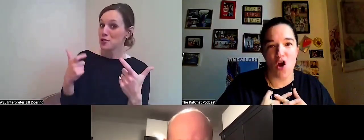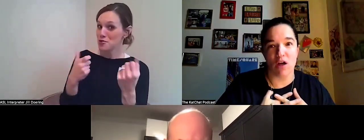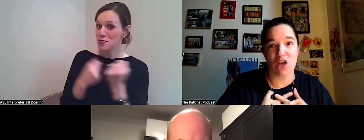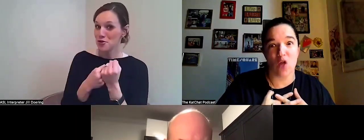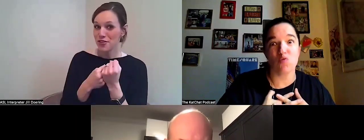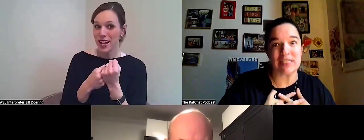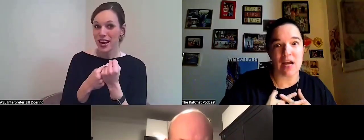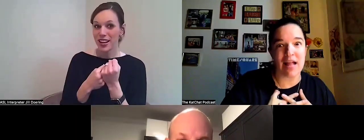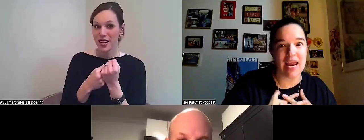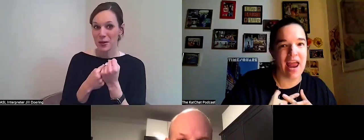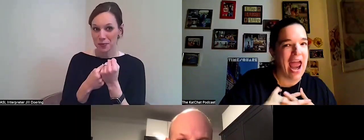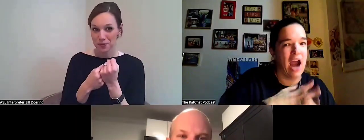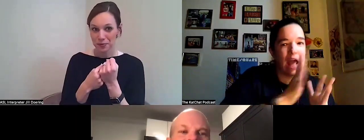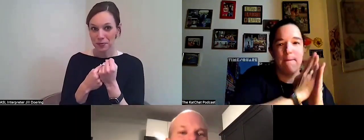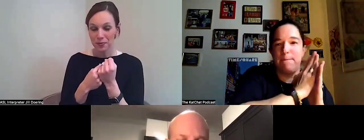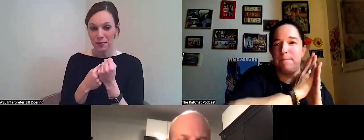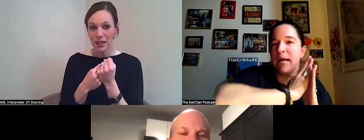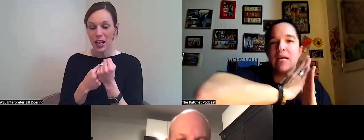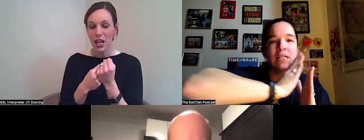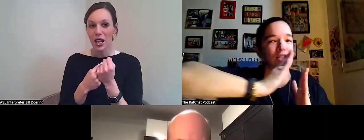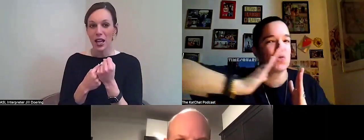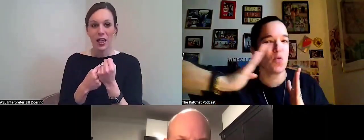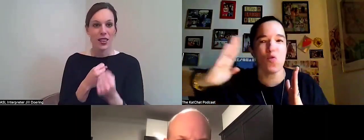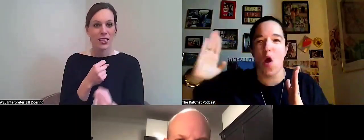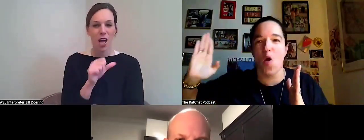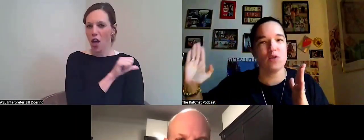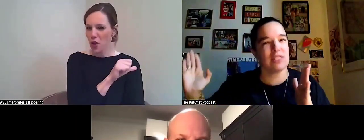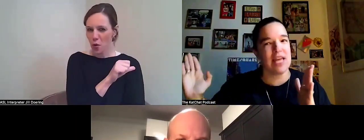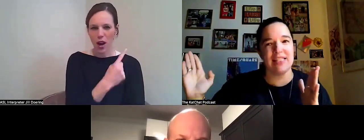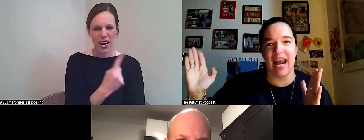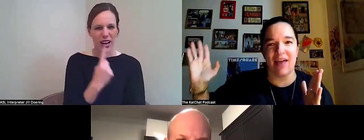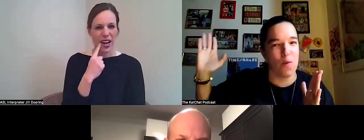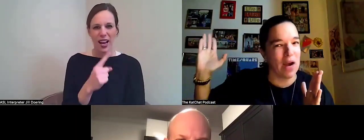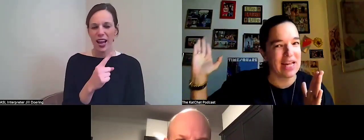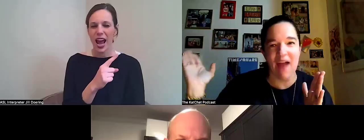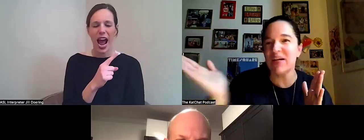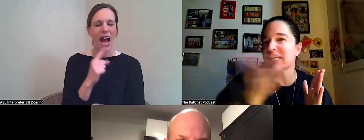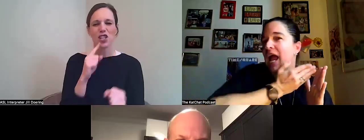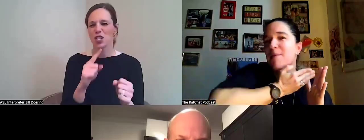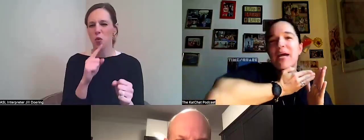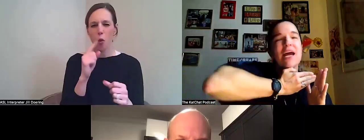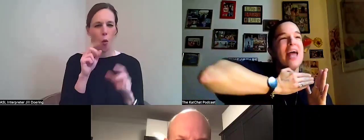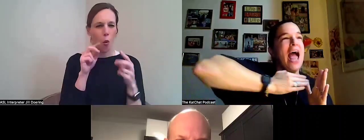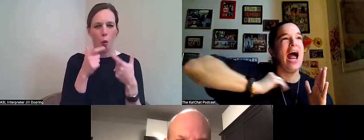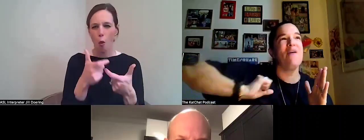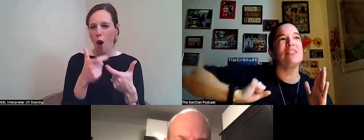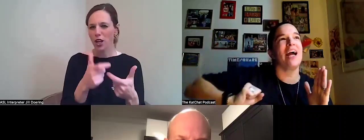The Hurt until recently, and I binged through the whole season. And then when Kevin came in, I was like,